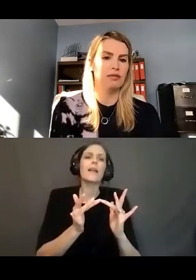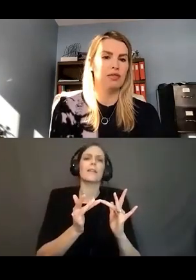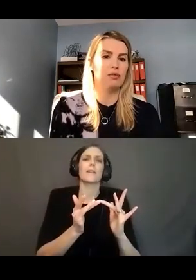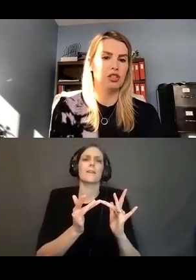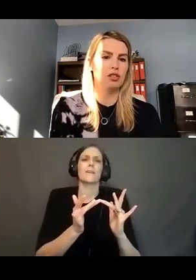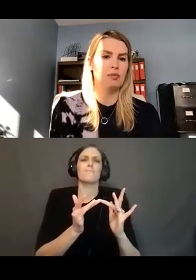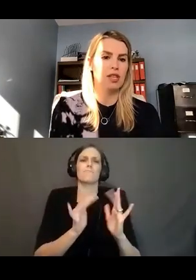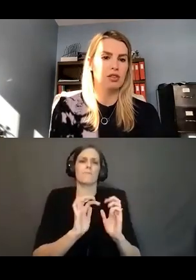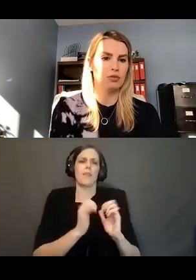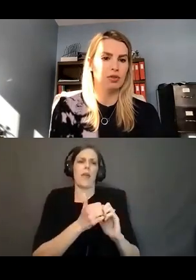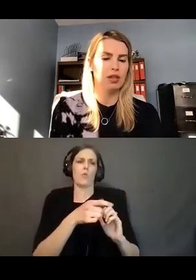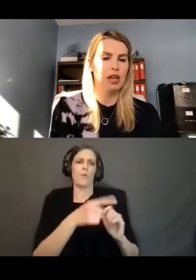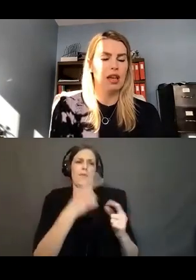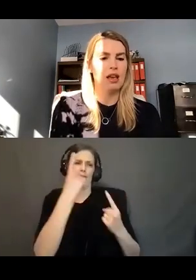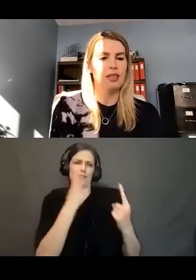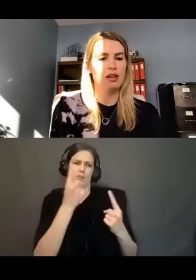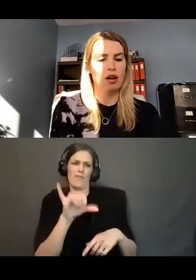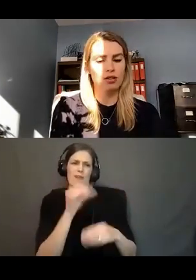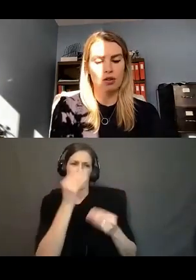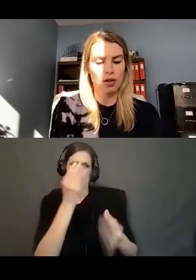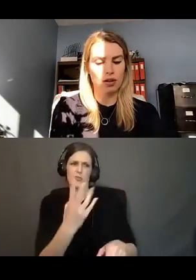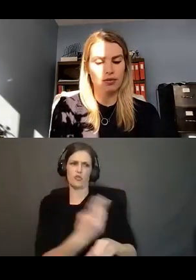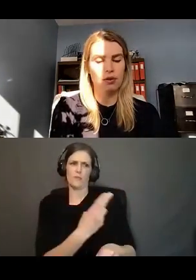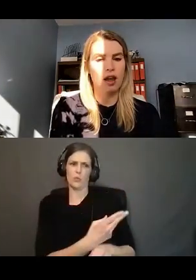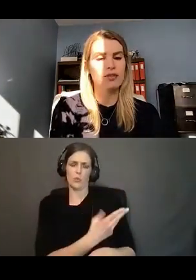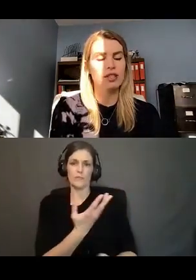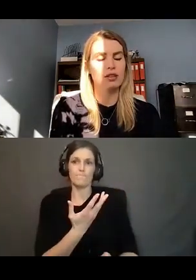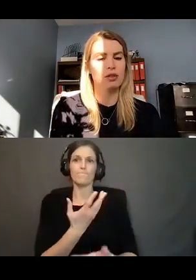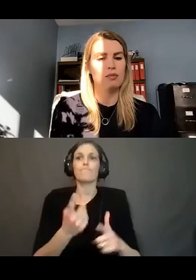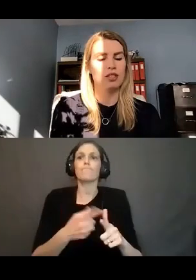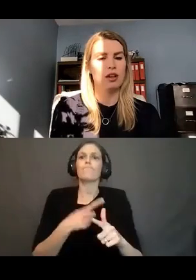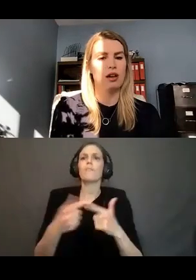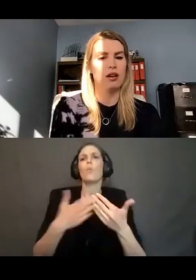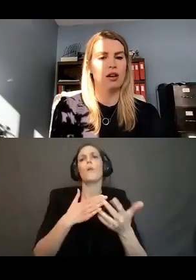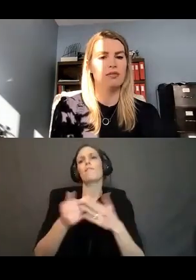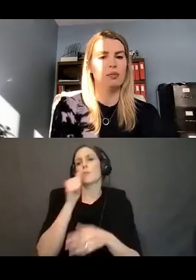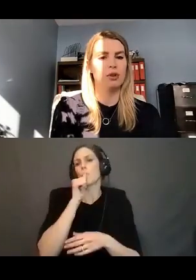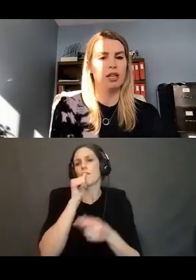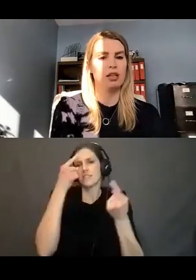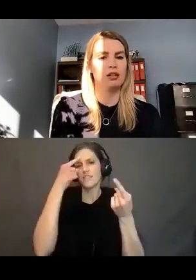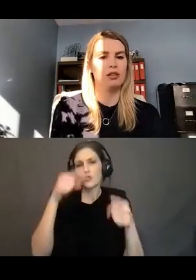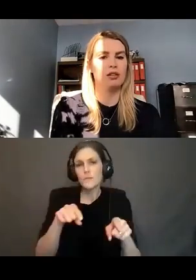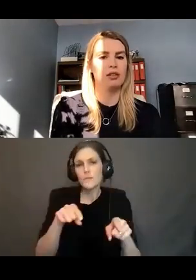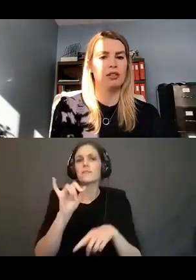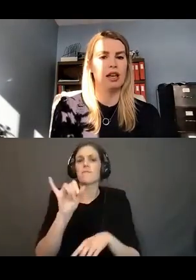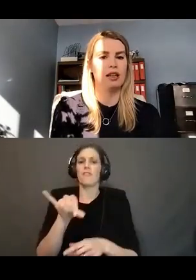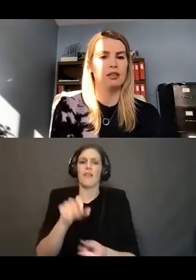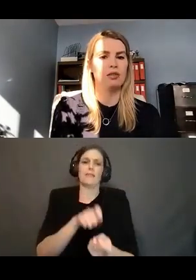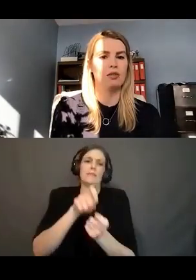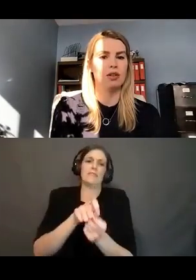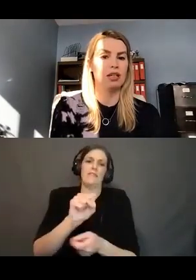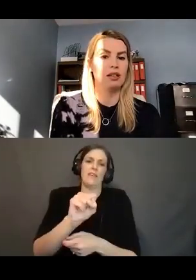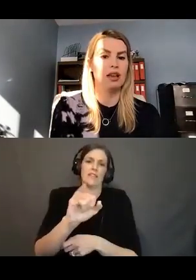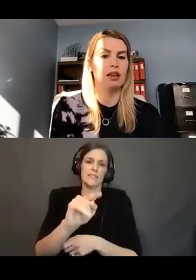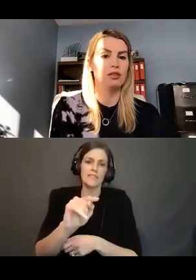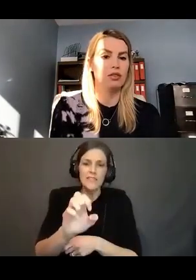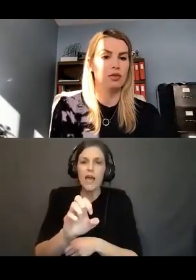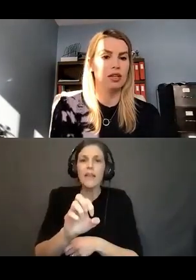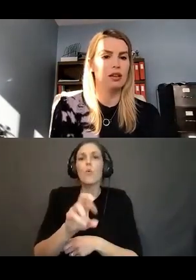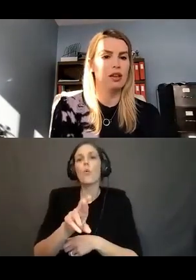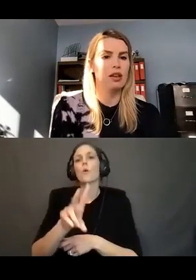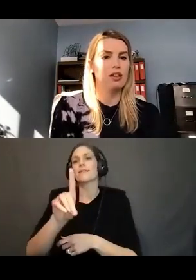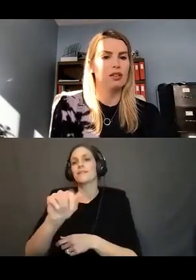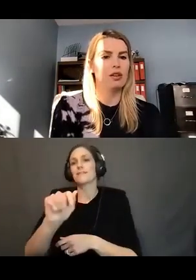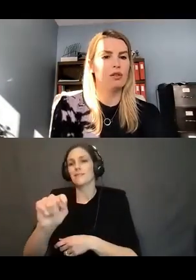their information to be used. And then also whatever the privacy agreements are of the particular site or data that you're